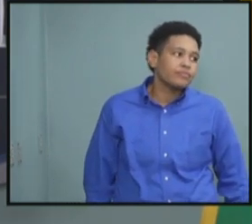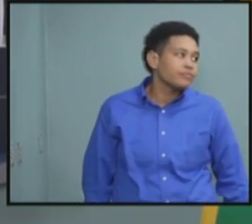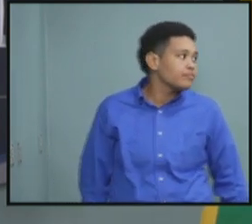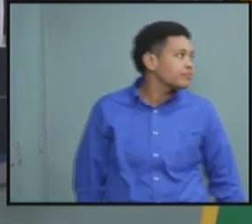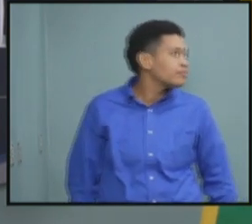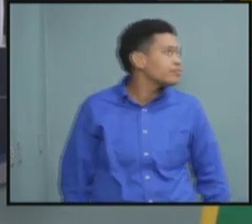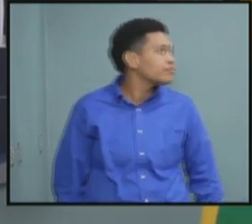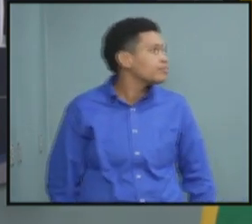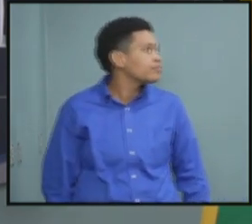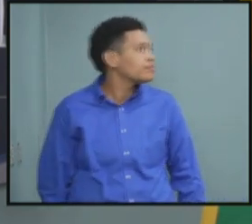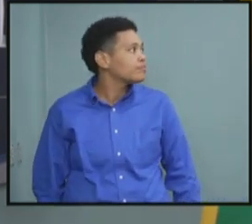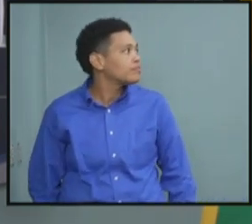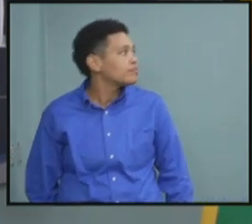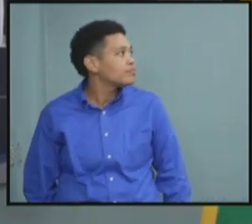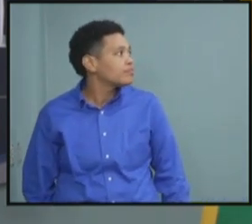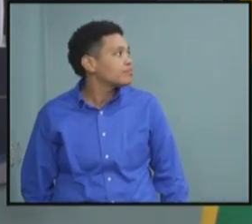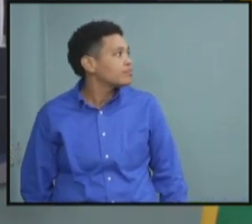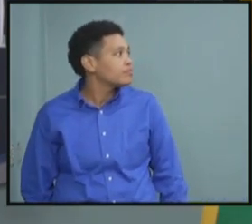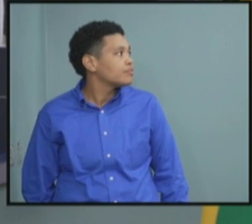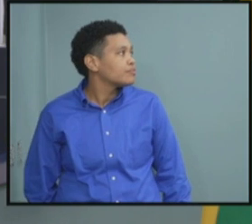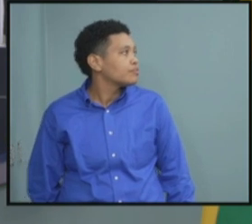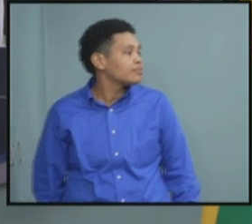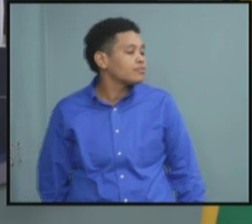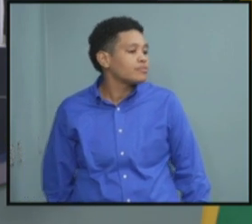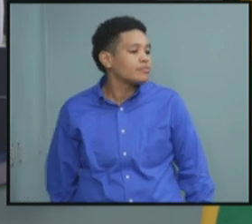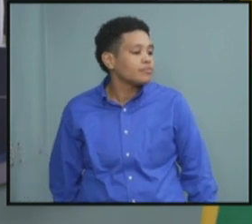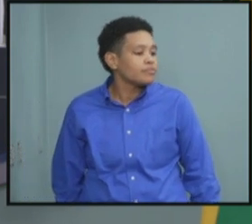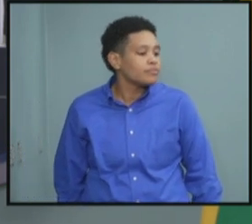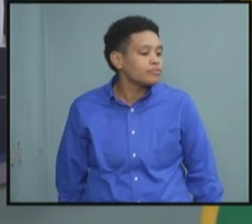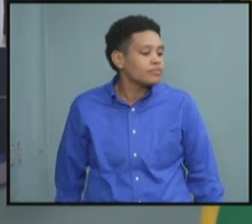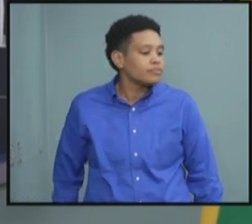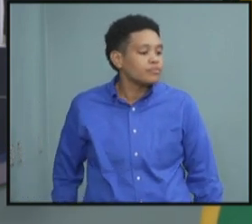Thank you. Minister Samuda?